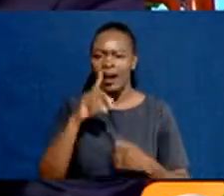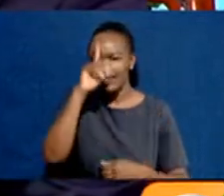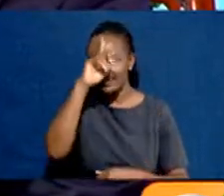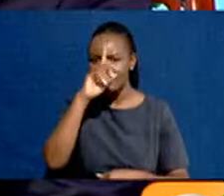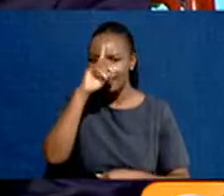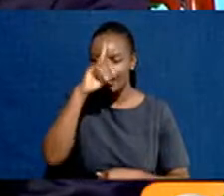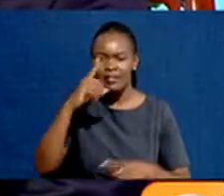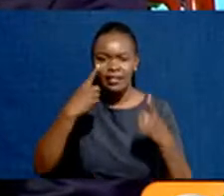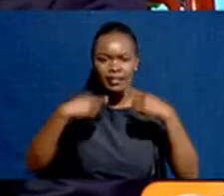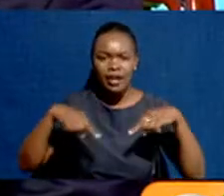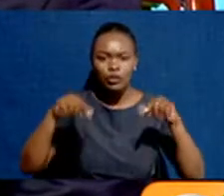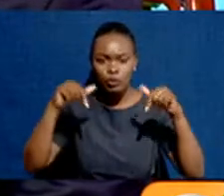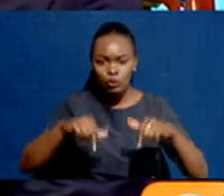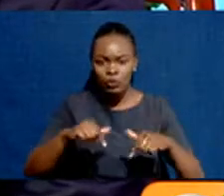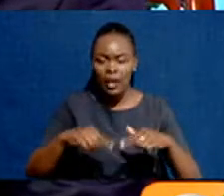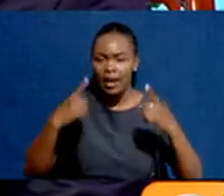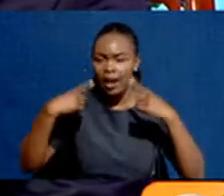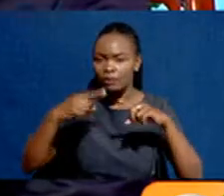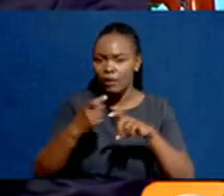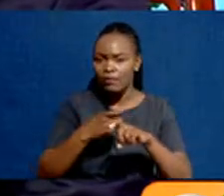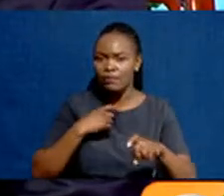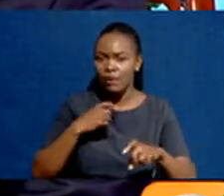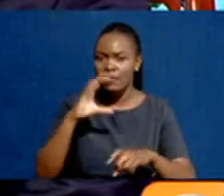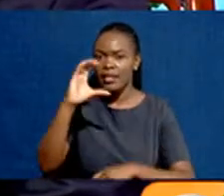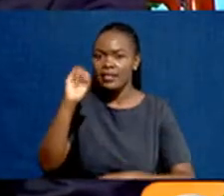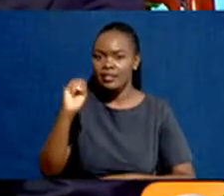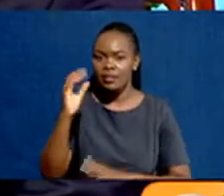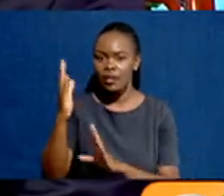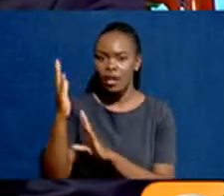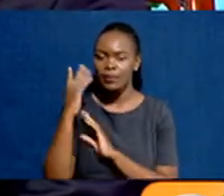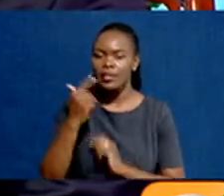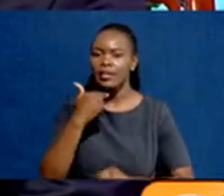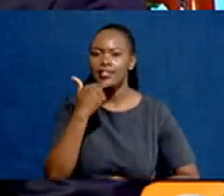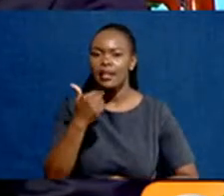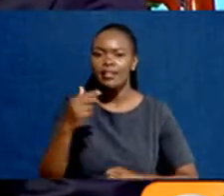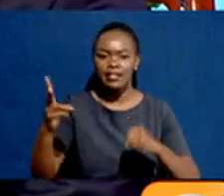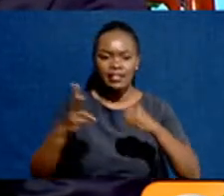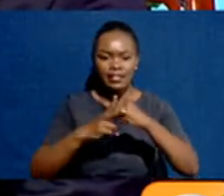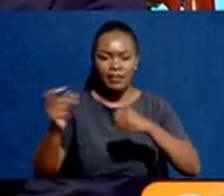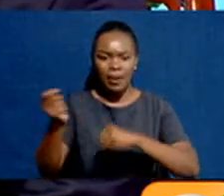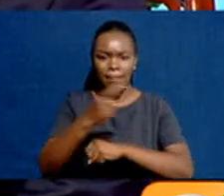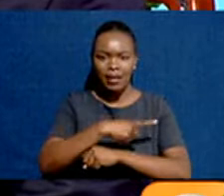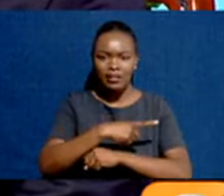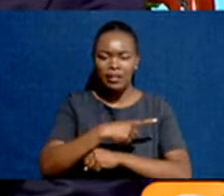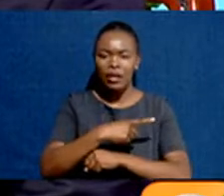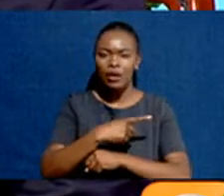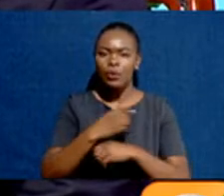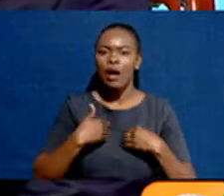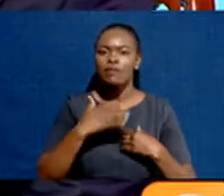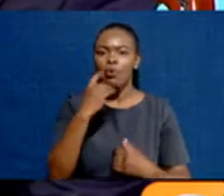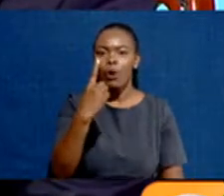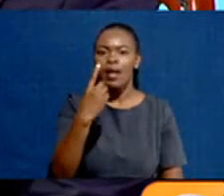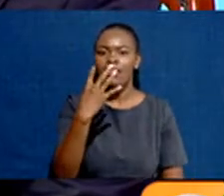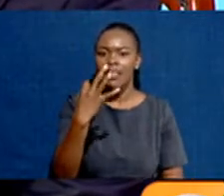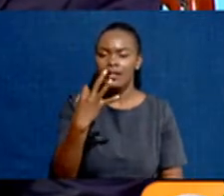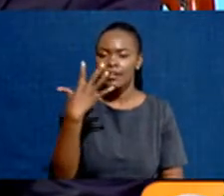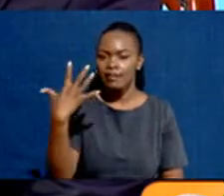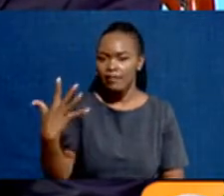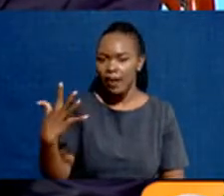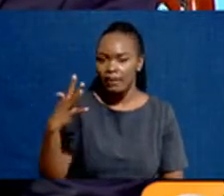CS. Then the announcement that in 7 months, 135 Kenyans have died,